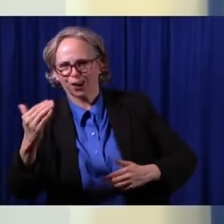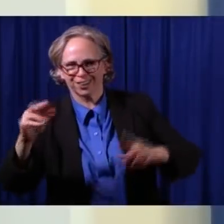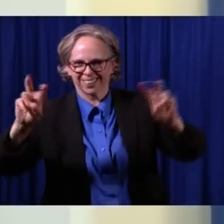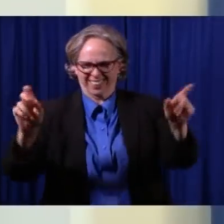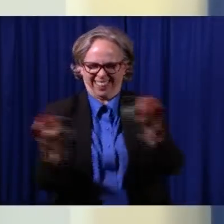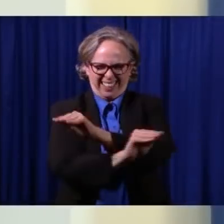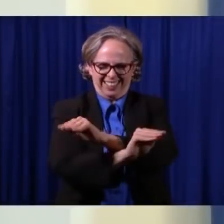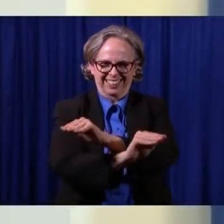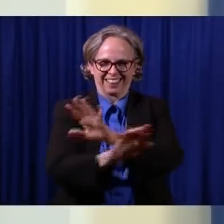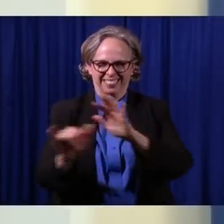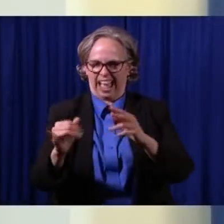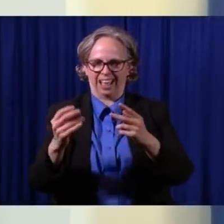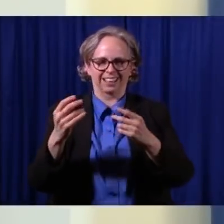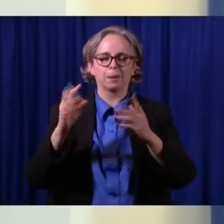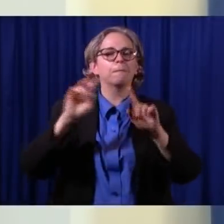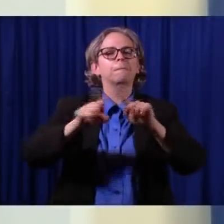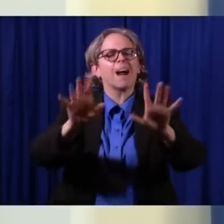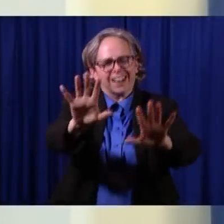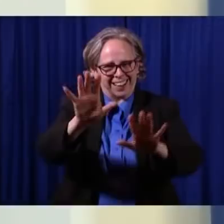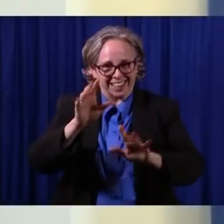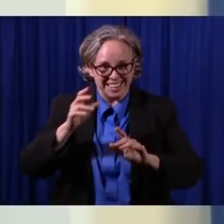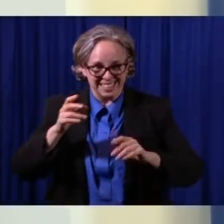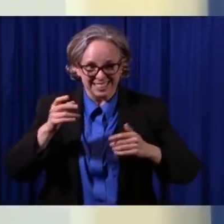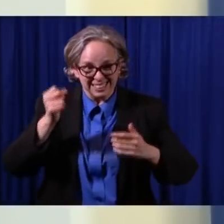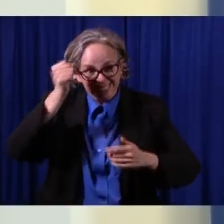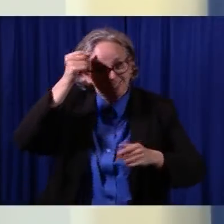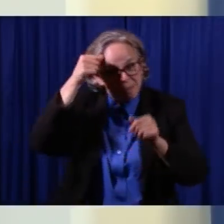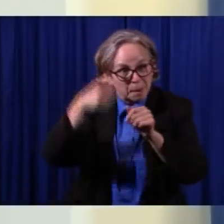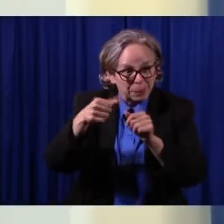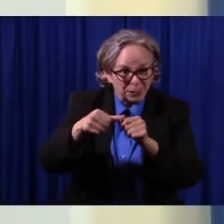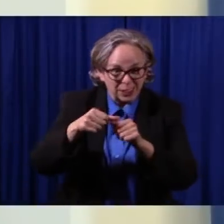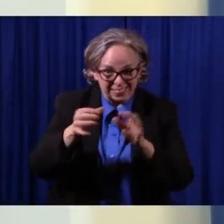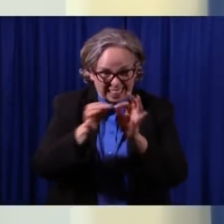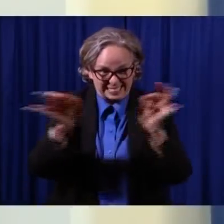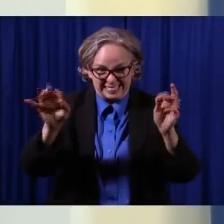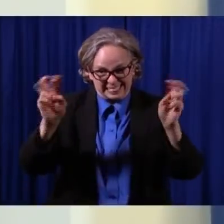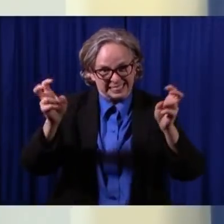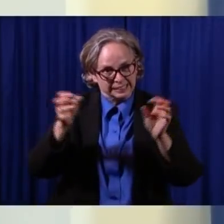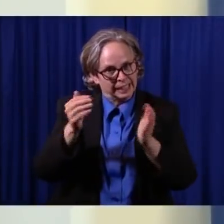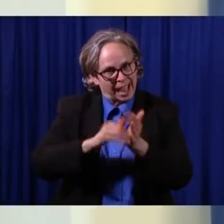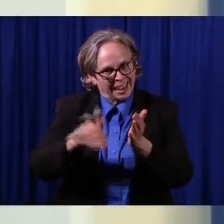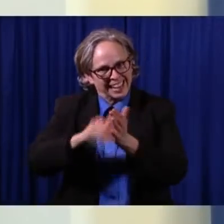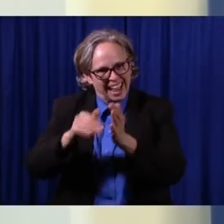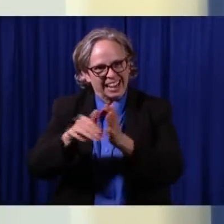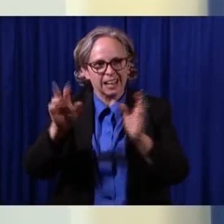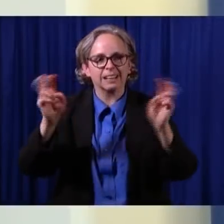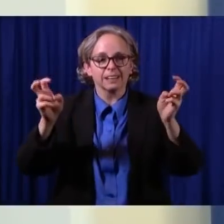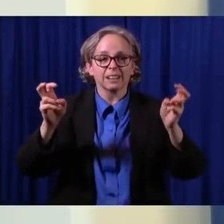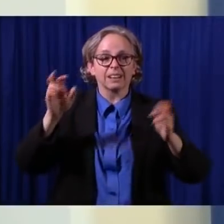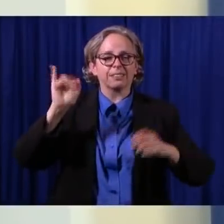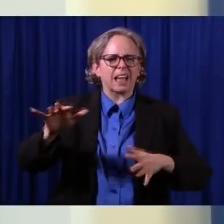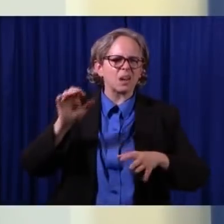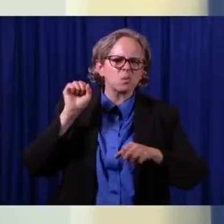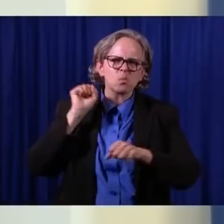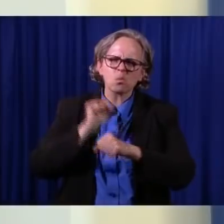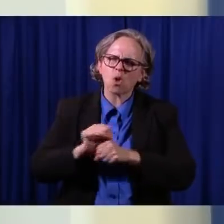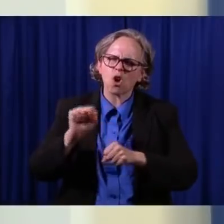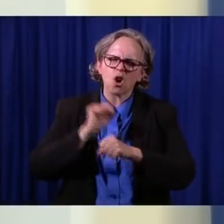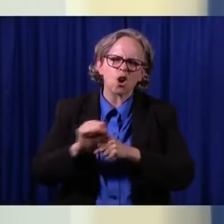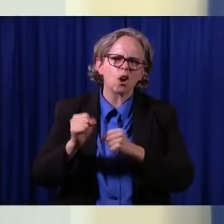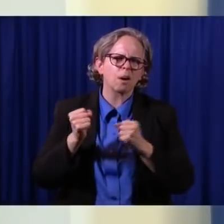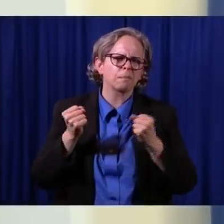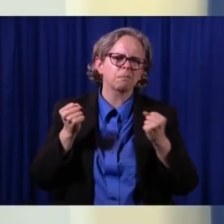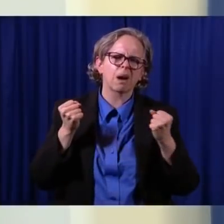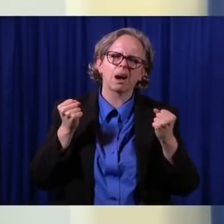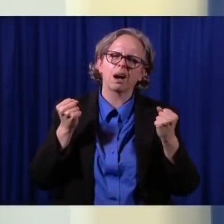often talk about the order of the good. They have worked tirelessly, over 1,100 people have worked tirelessly,